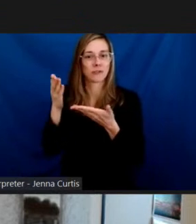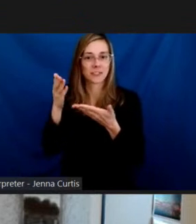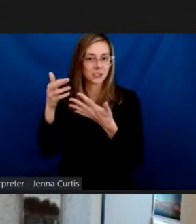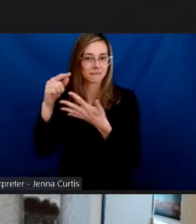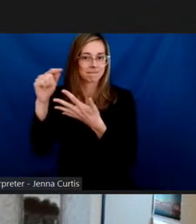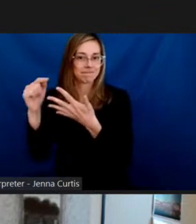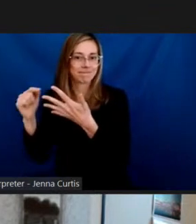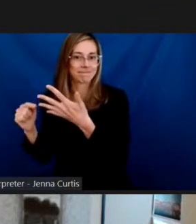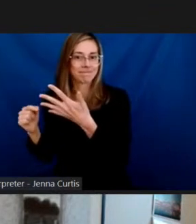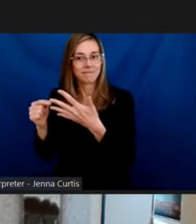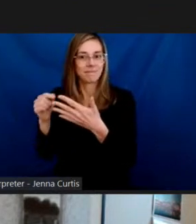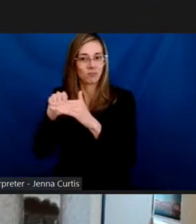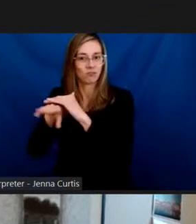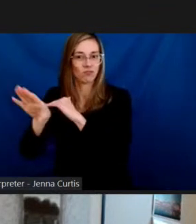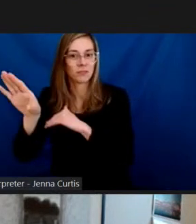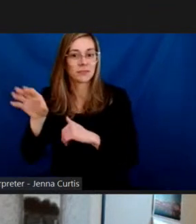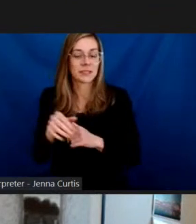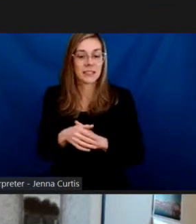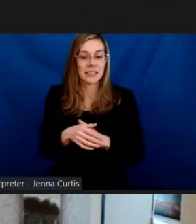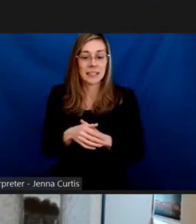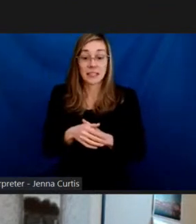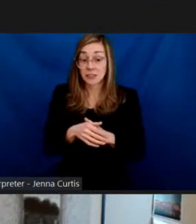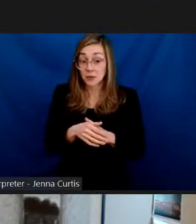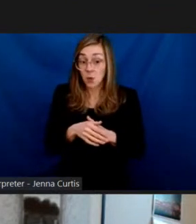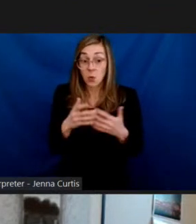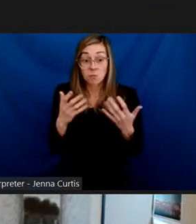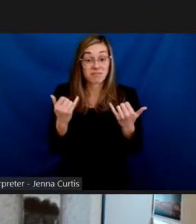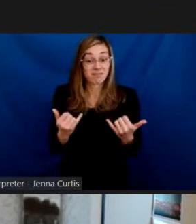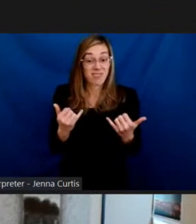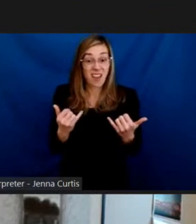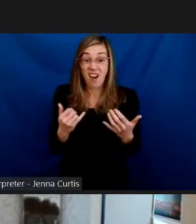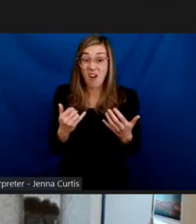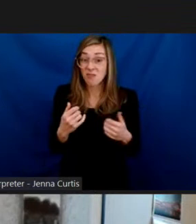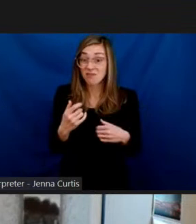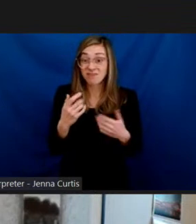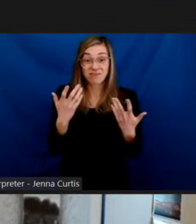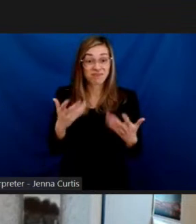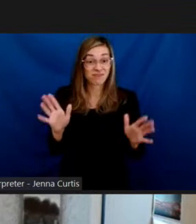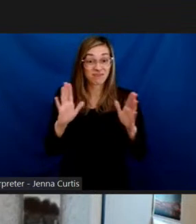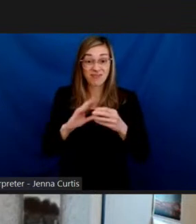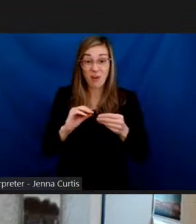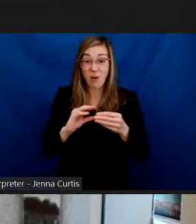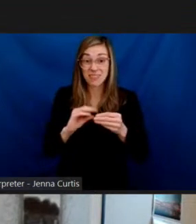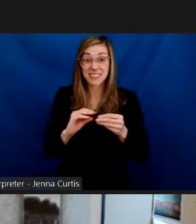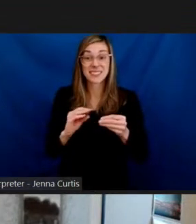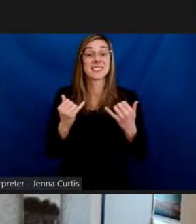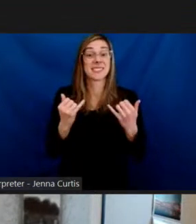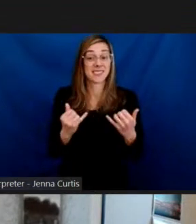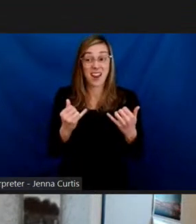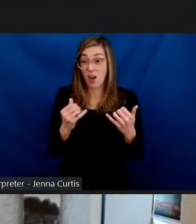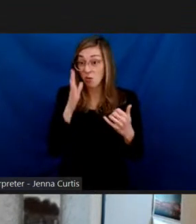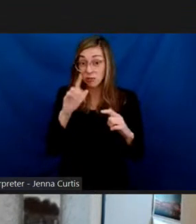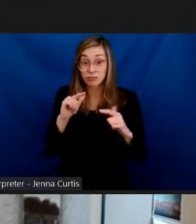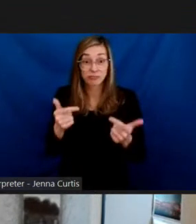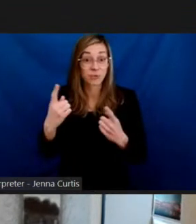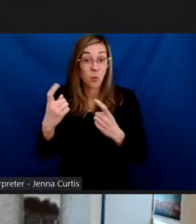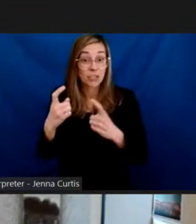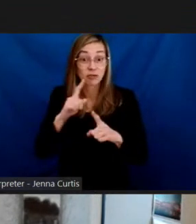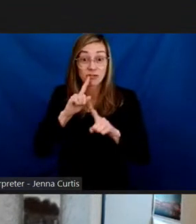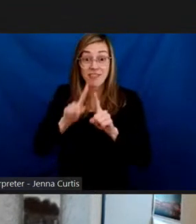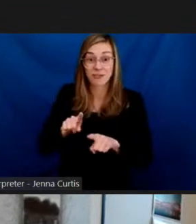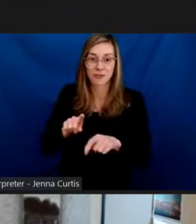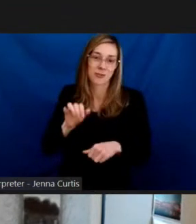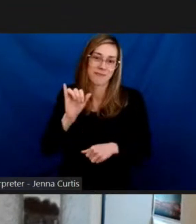need to say. And I think we're pretty close just to getting to the Q&A, which is what the real show is here. Thanks,